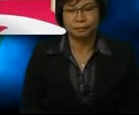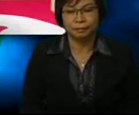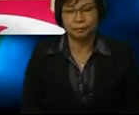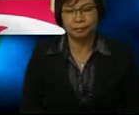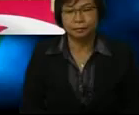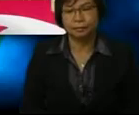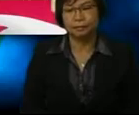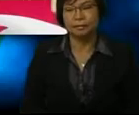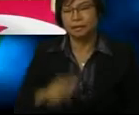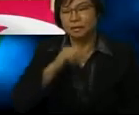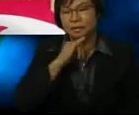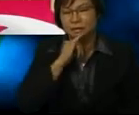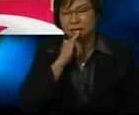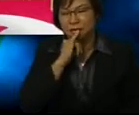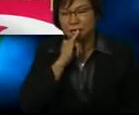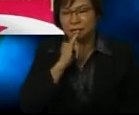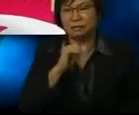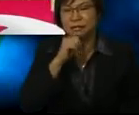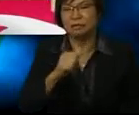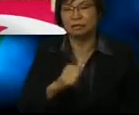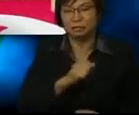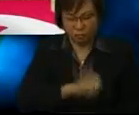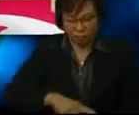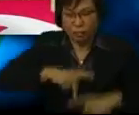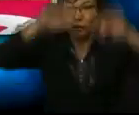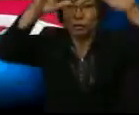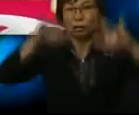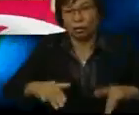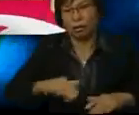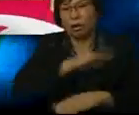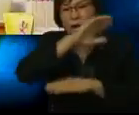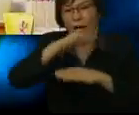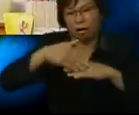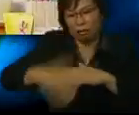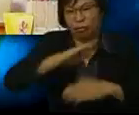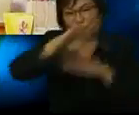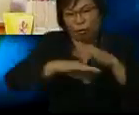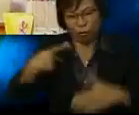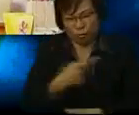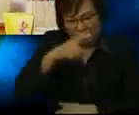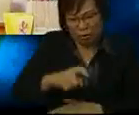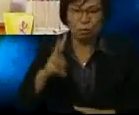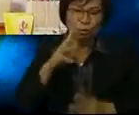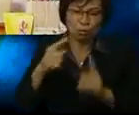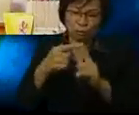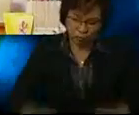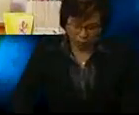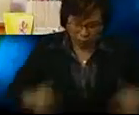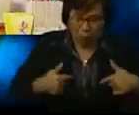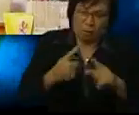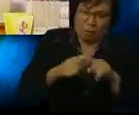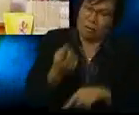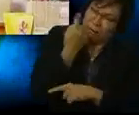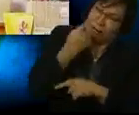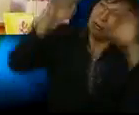It's not that I don't appreciate the rain. After all, we do need water to survive. But lately, the weather has